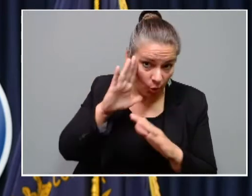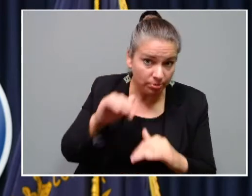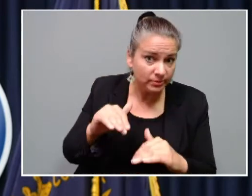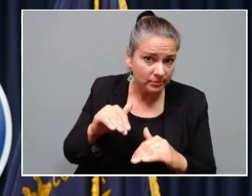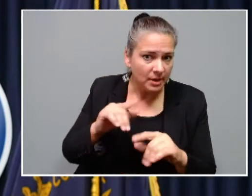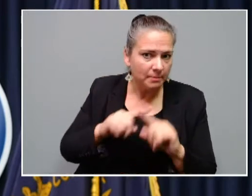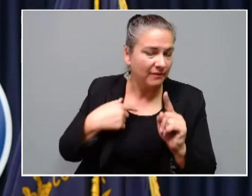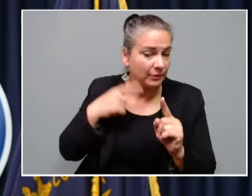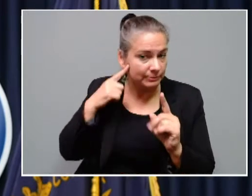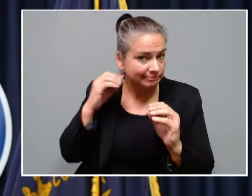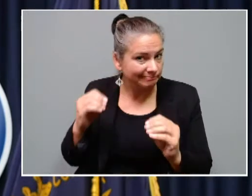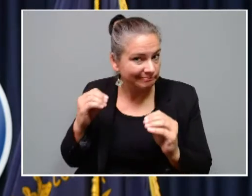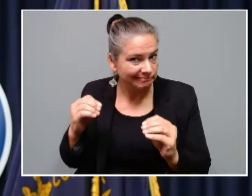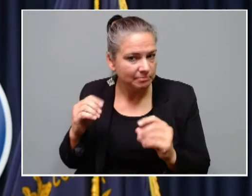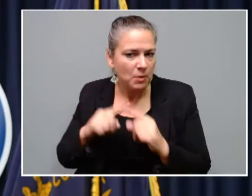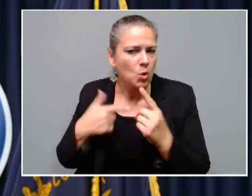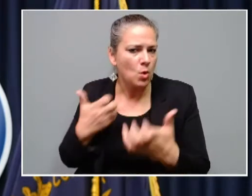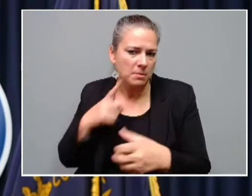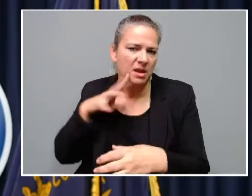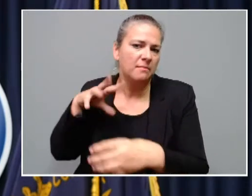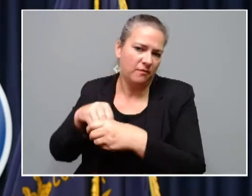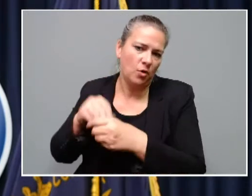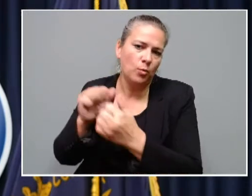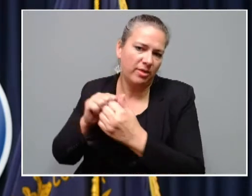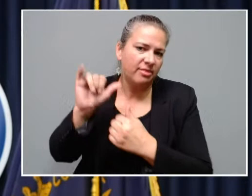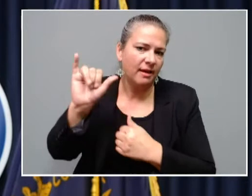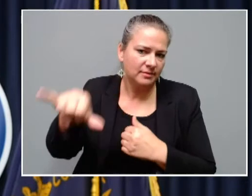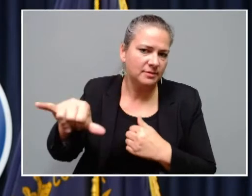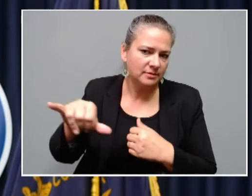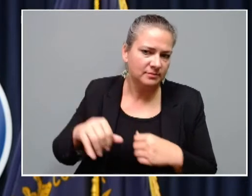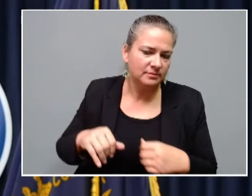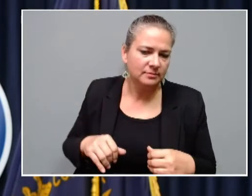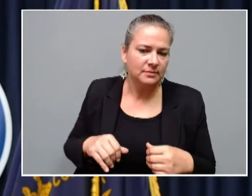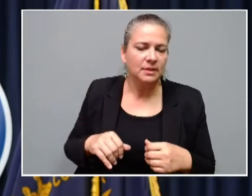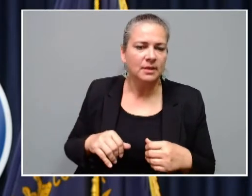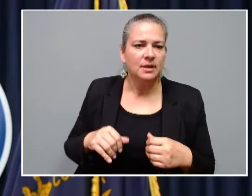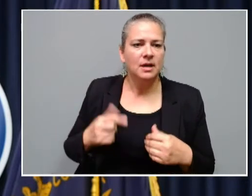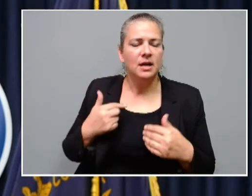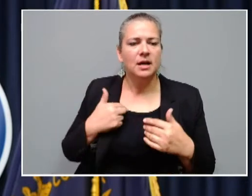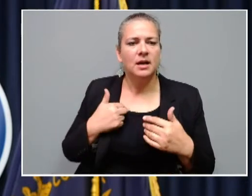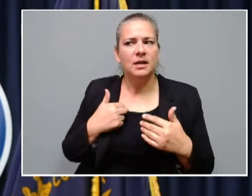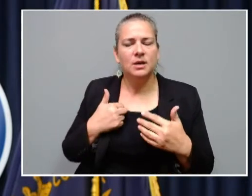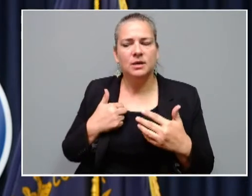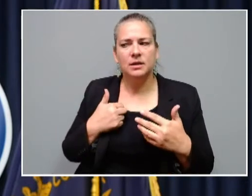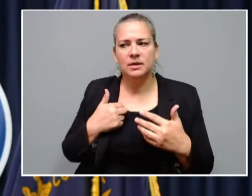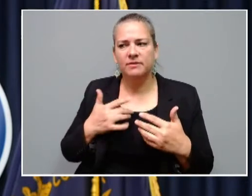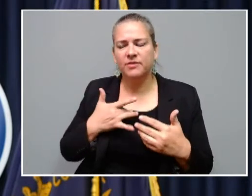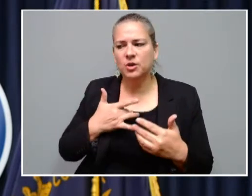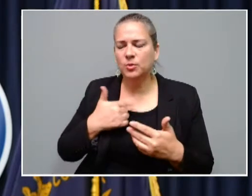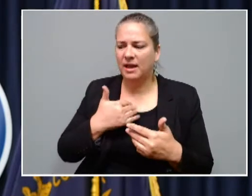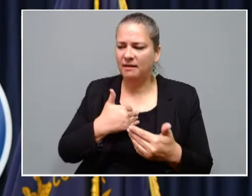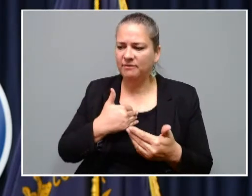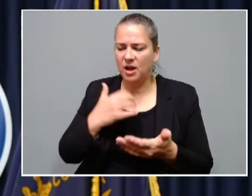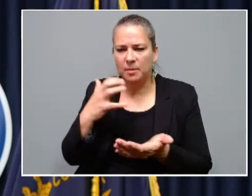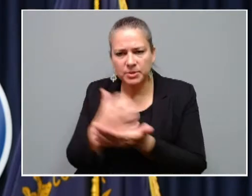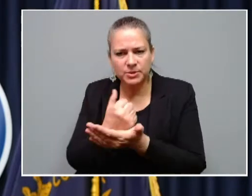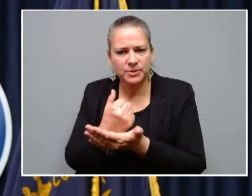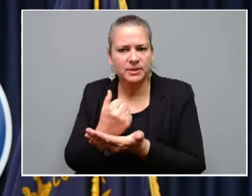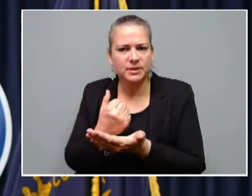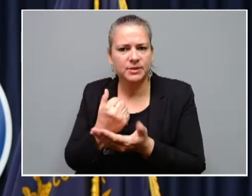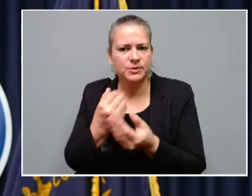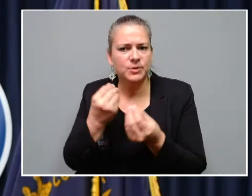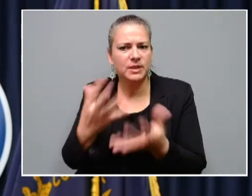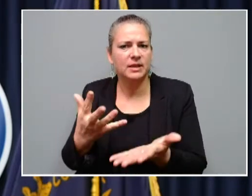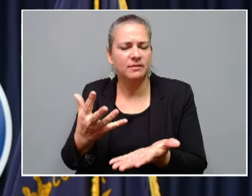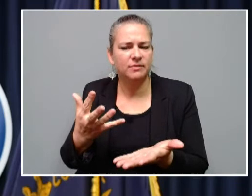participate and be a part. This is a chance, again, I think, to provide an incentive to our healthcare